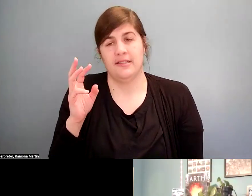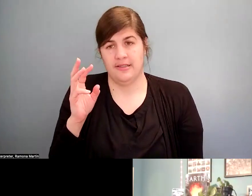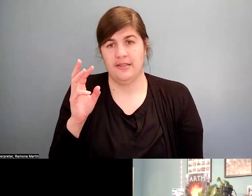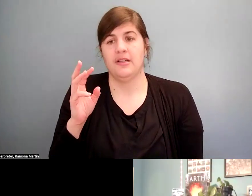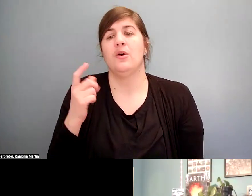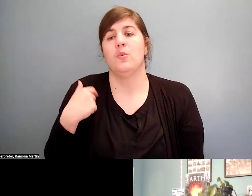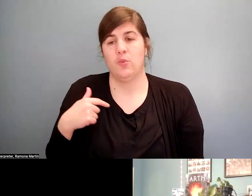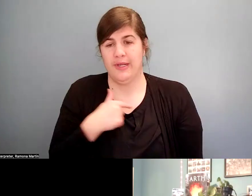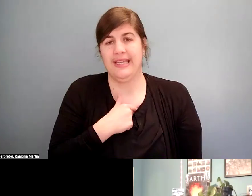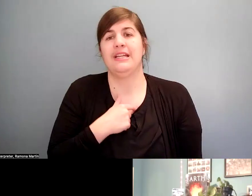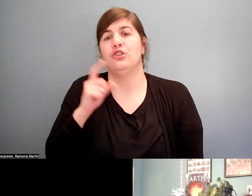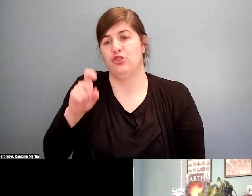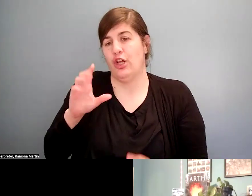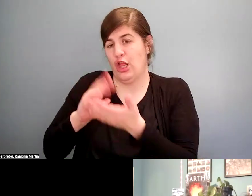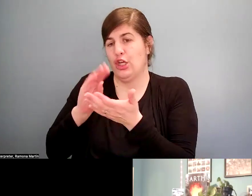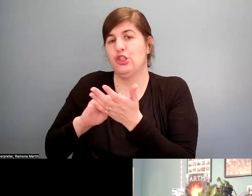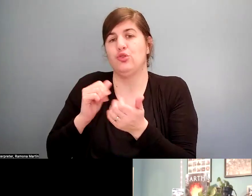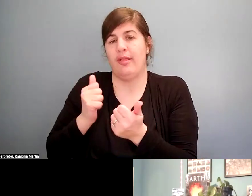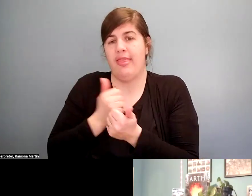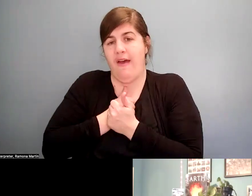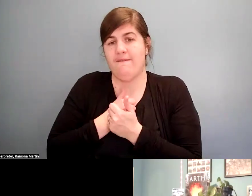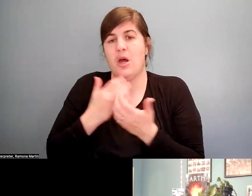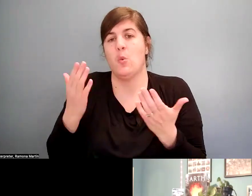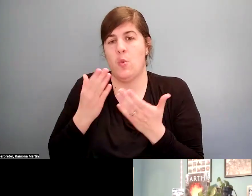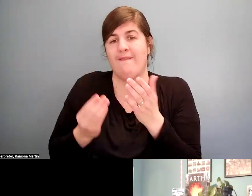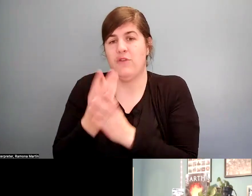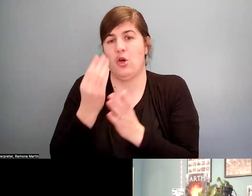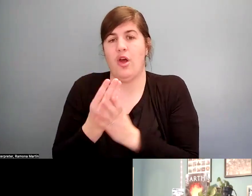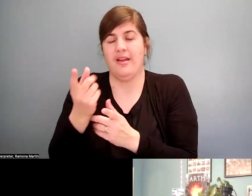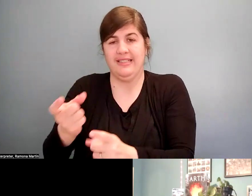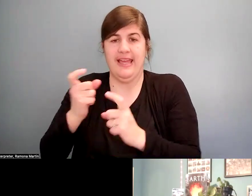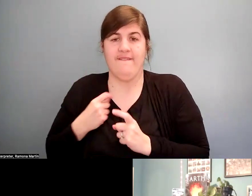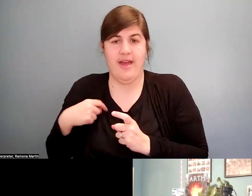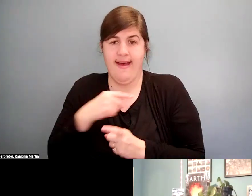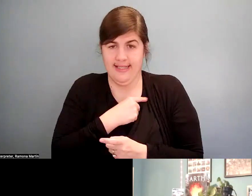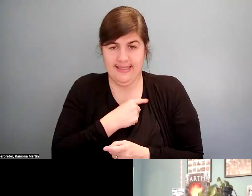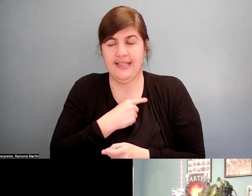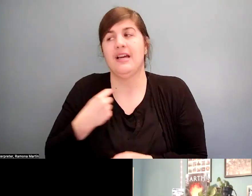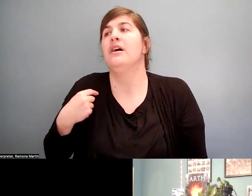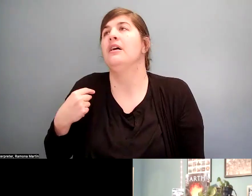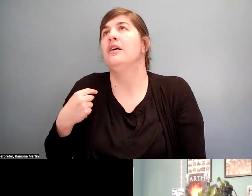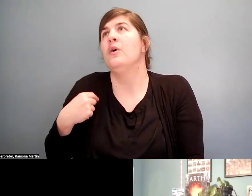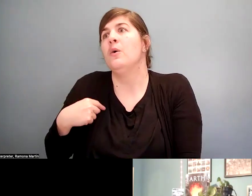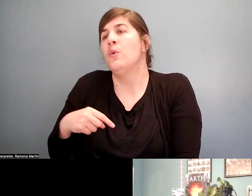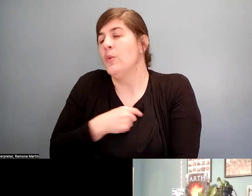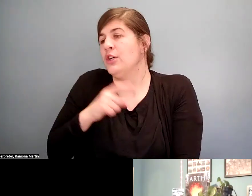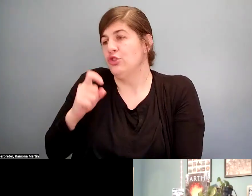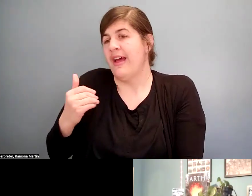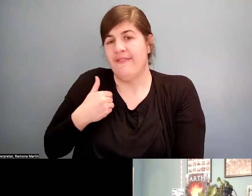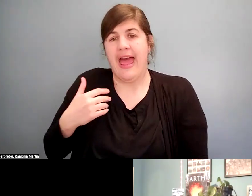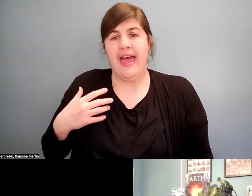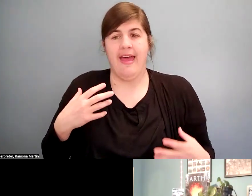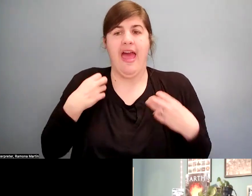that we should learn to love what volcanoes give us, and that we should have a healthy